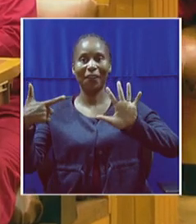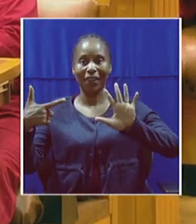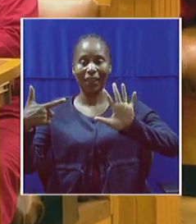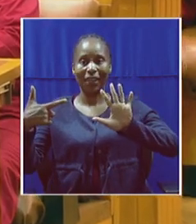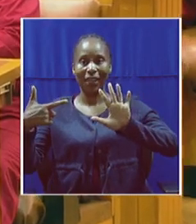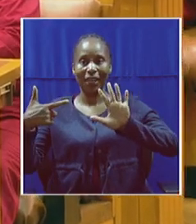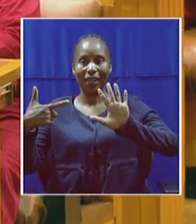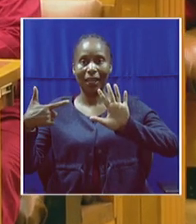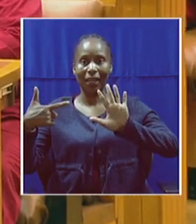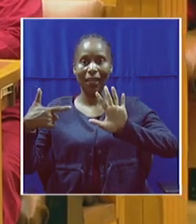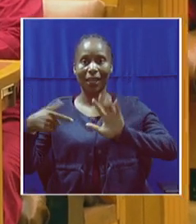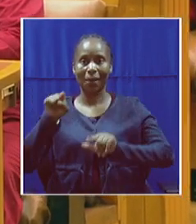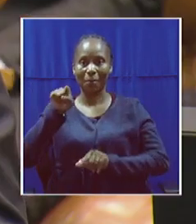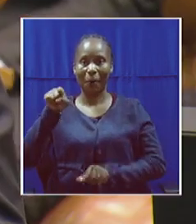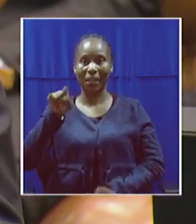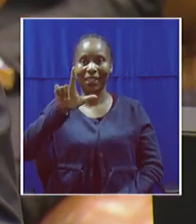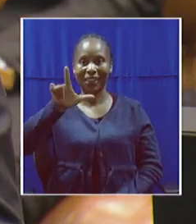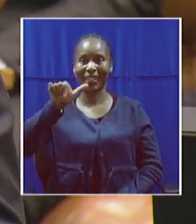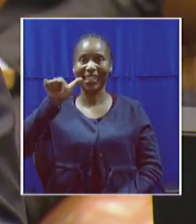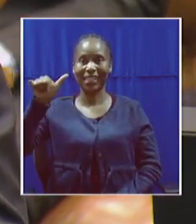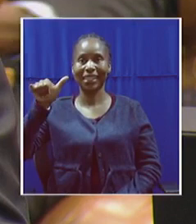967 and 76